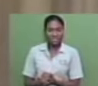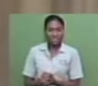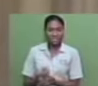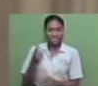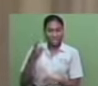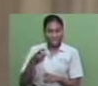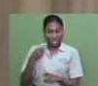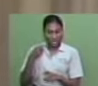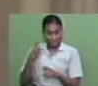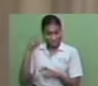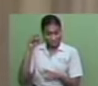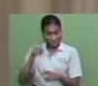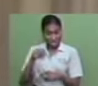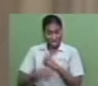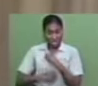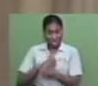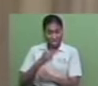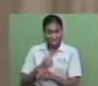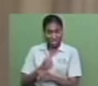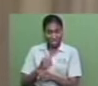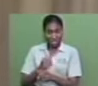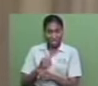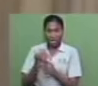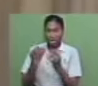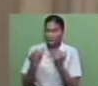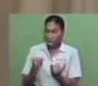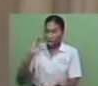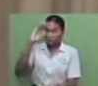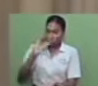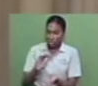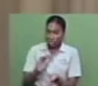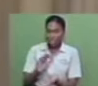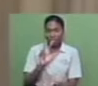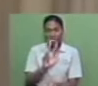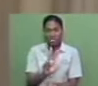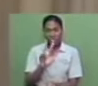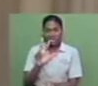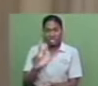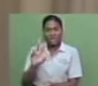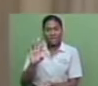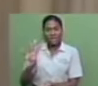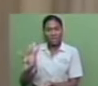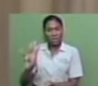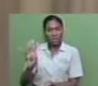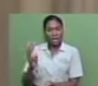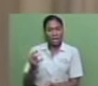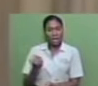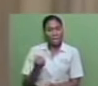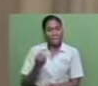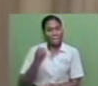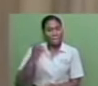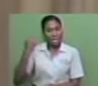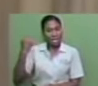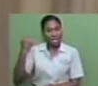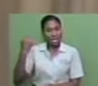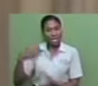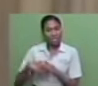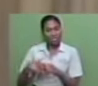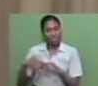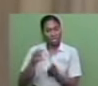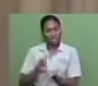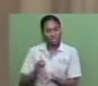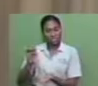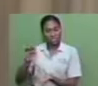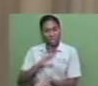2020 to 334 million about fiscal 2021. So what's that? In these